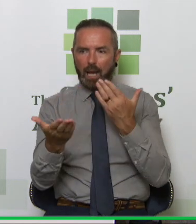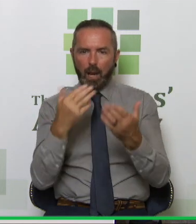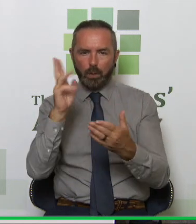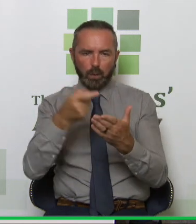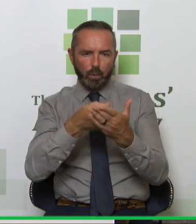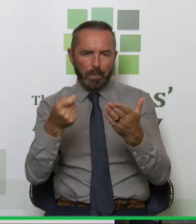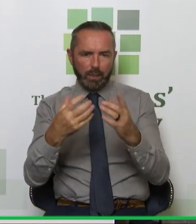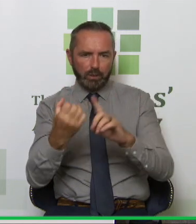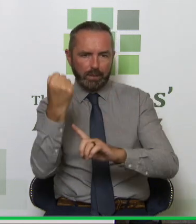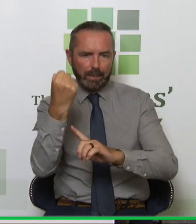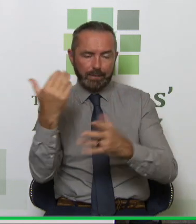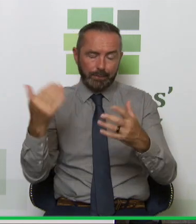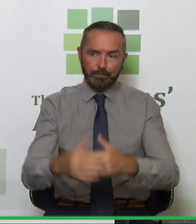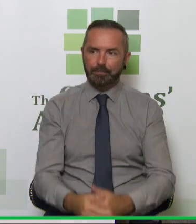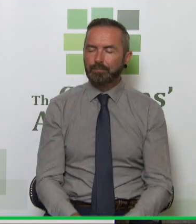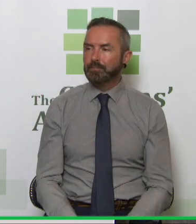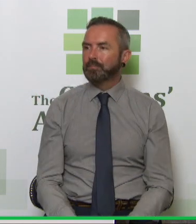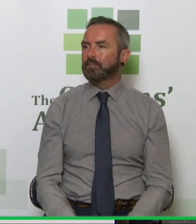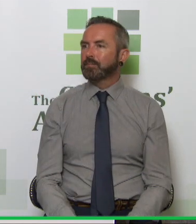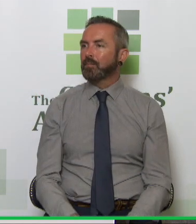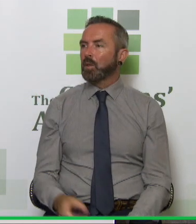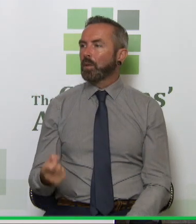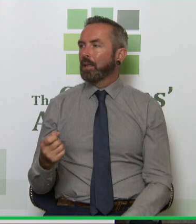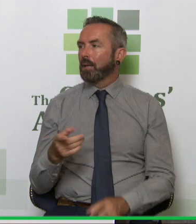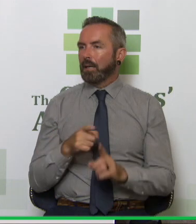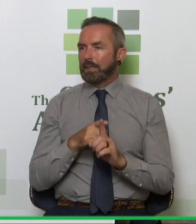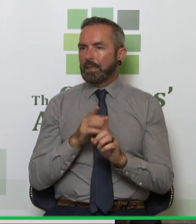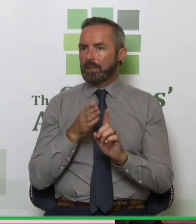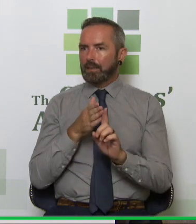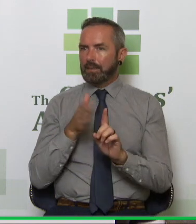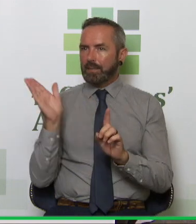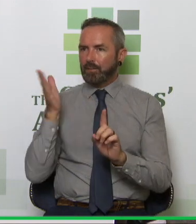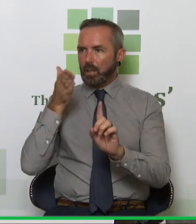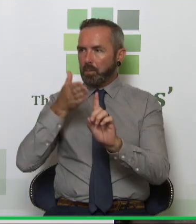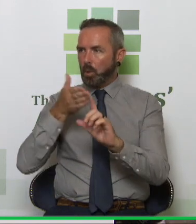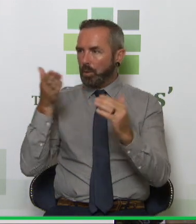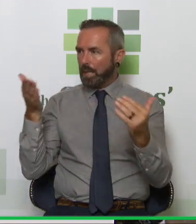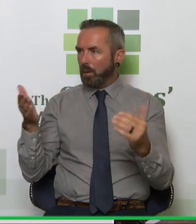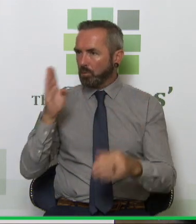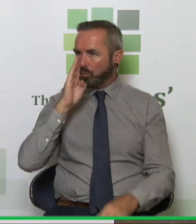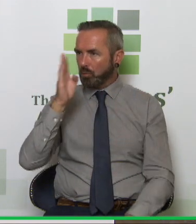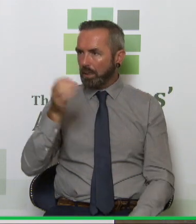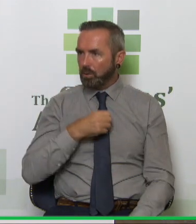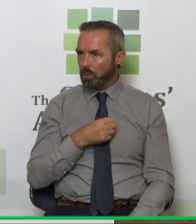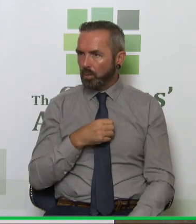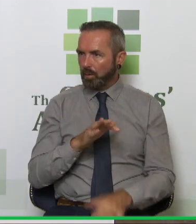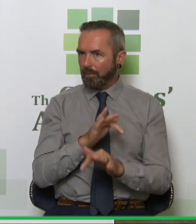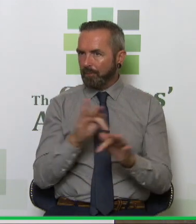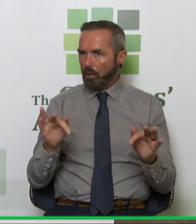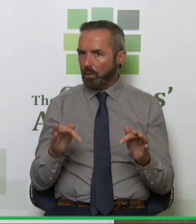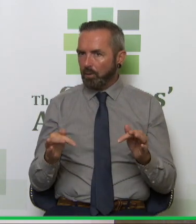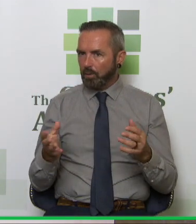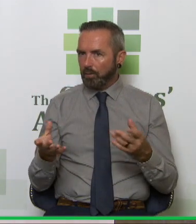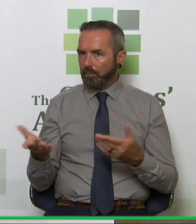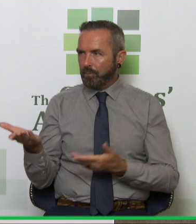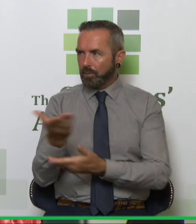prevention methods? Okay, so we're going to take a different approach at this panel discussion. We're going to go straight to the floor. Some of you like to